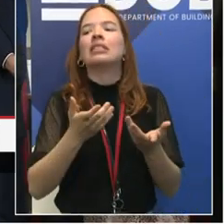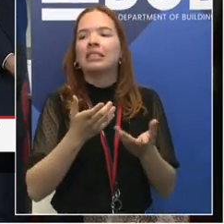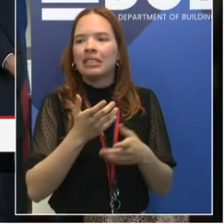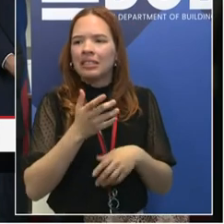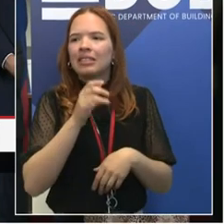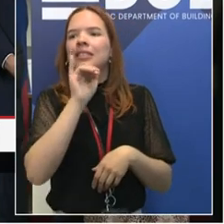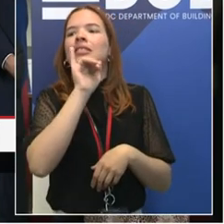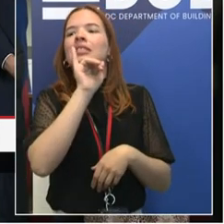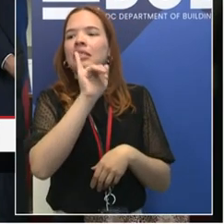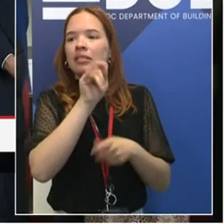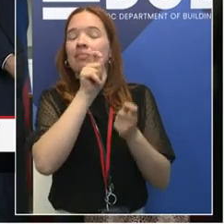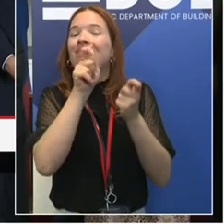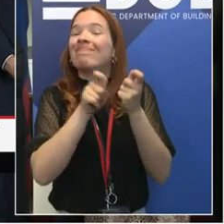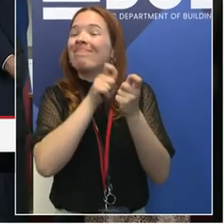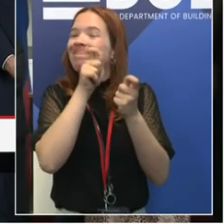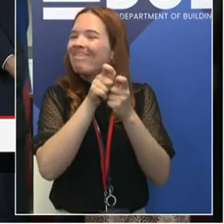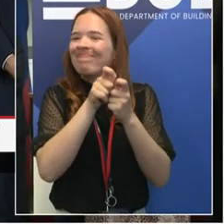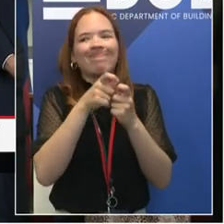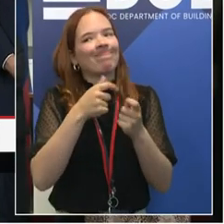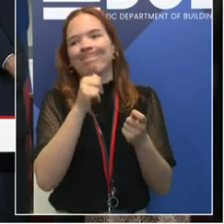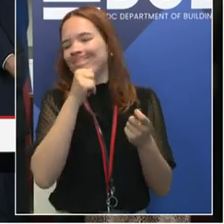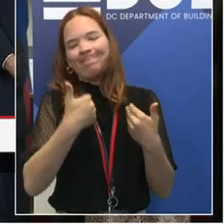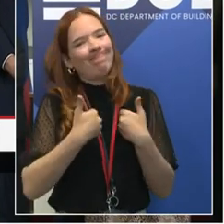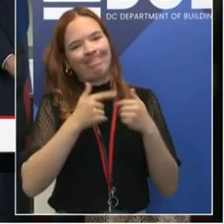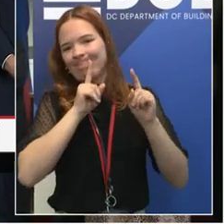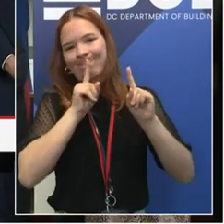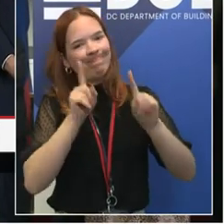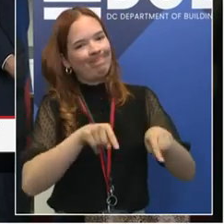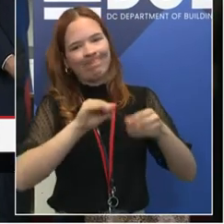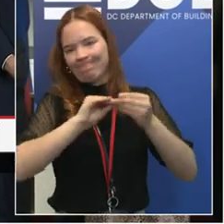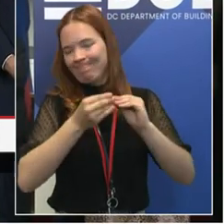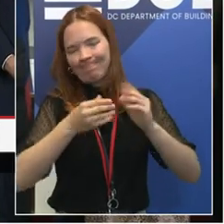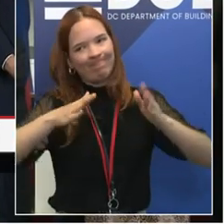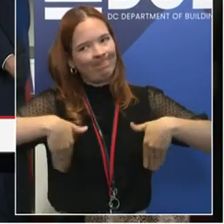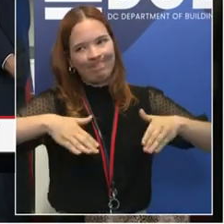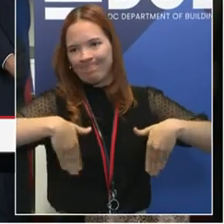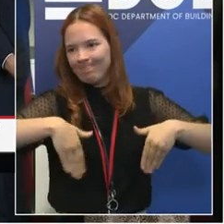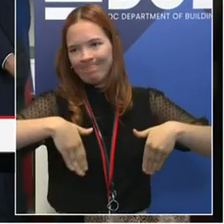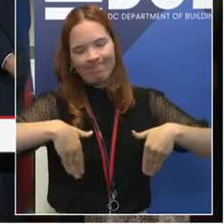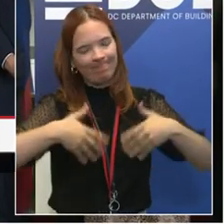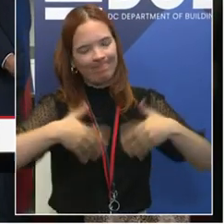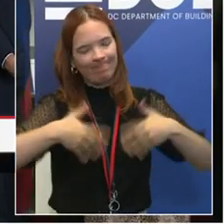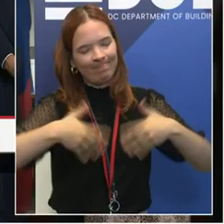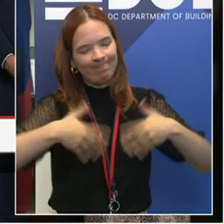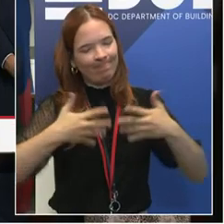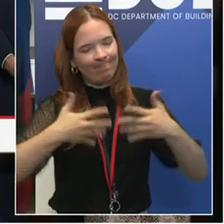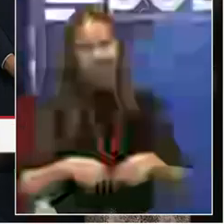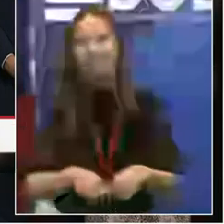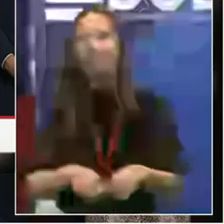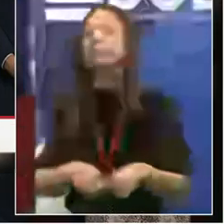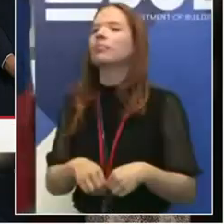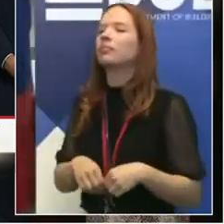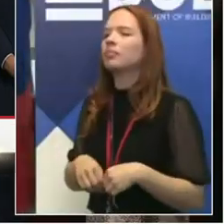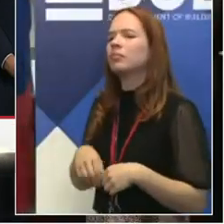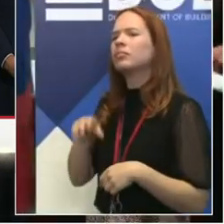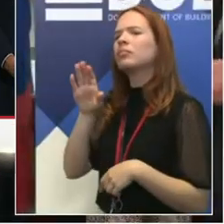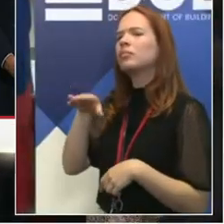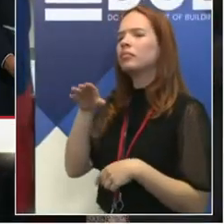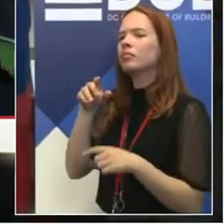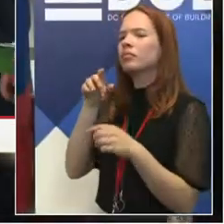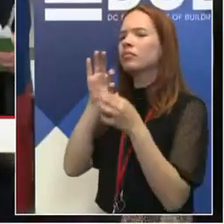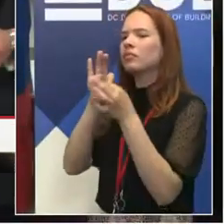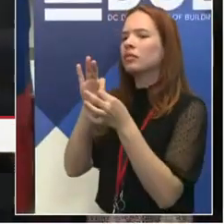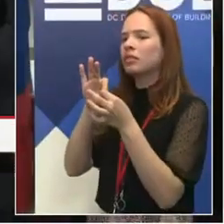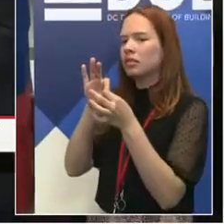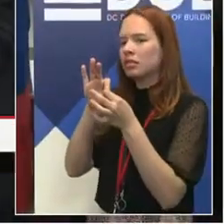like to get back to you. Anything else? Yeah, Mr. Hanlon, I just had a question about the role that you might play in